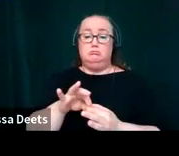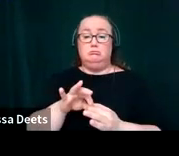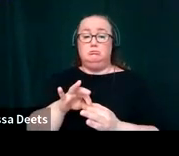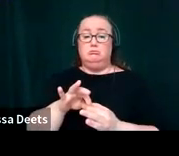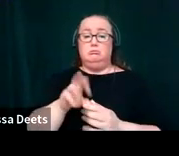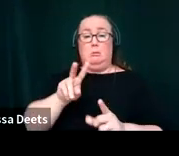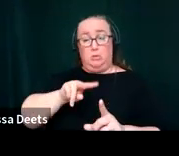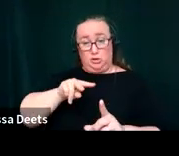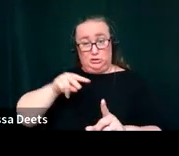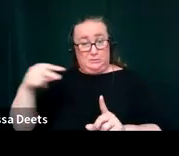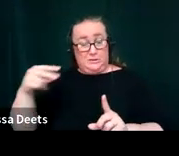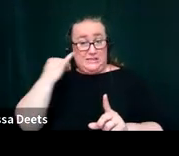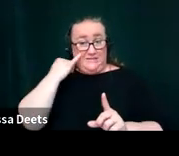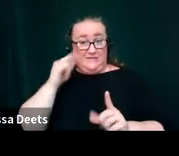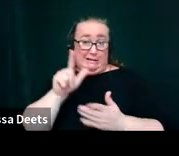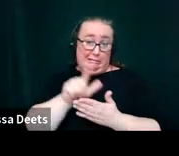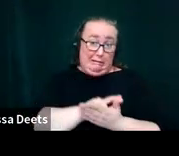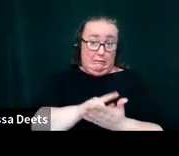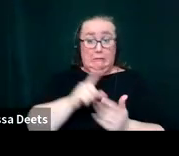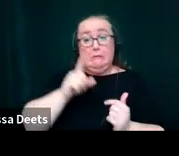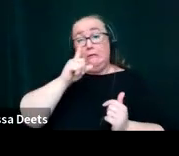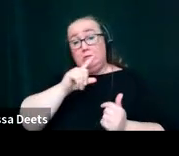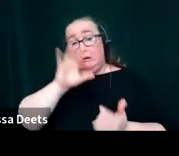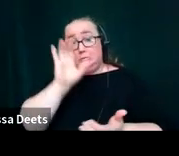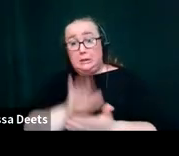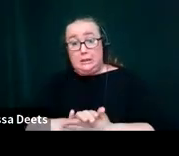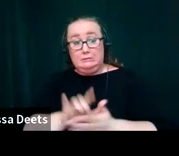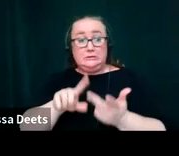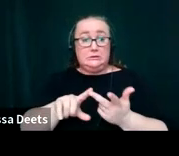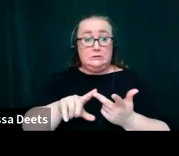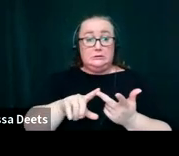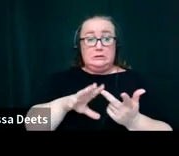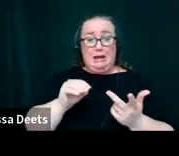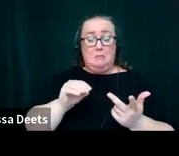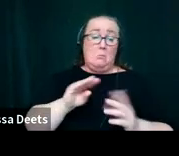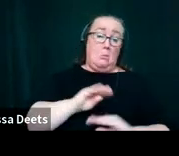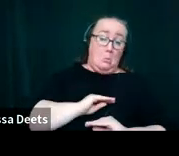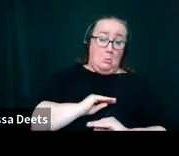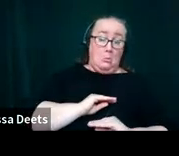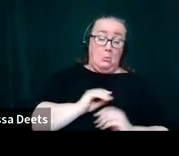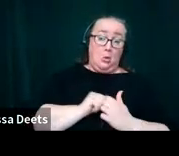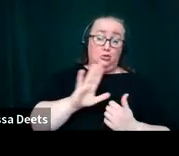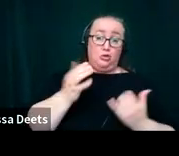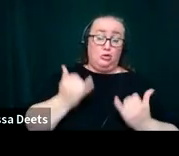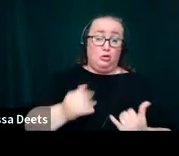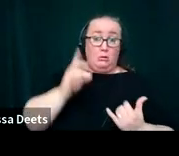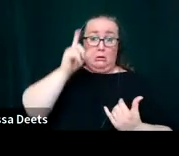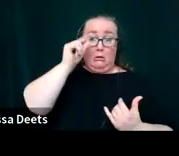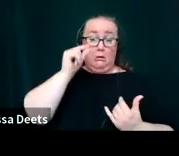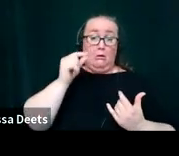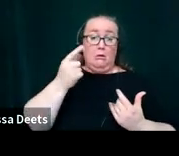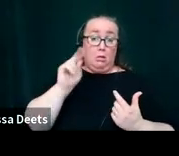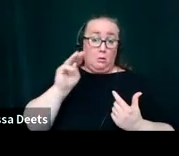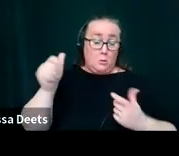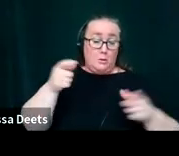and acceptability, false beliefs about marijuana use for glaucoma treatment, and satisfaction with the current glaucoma management, as well as costs of